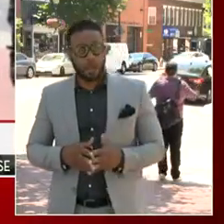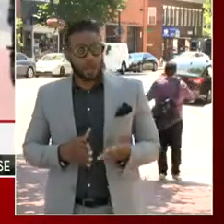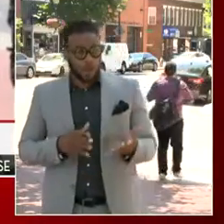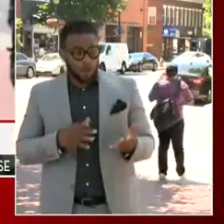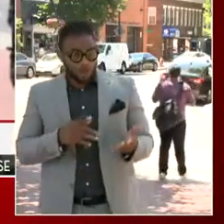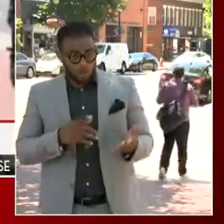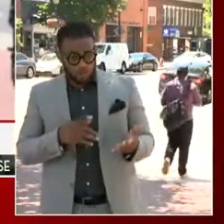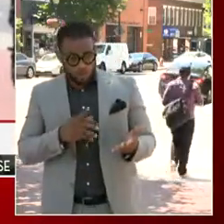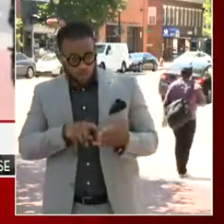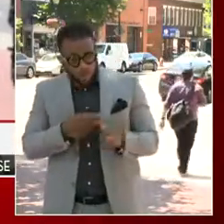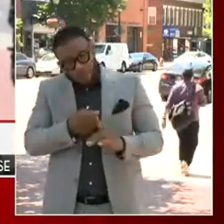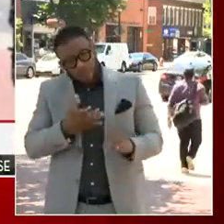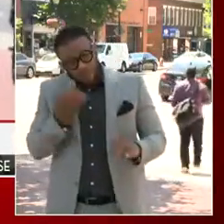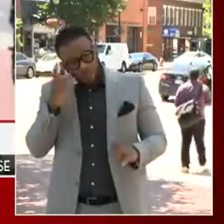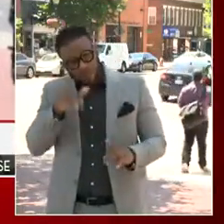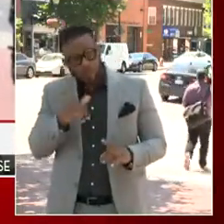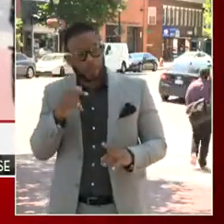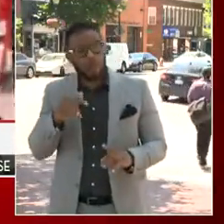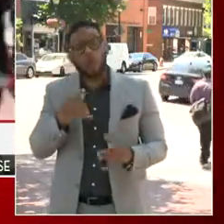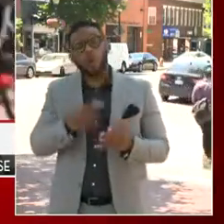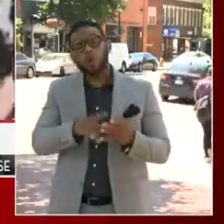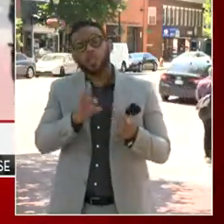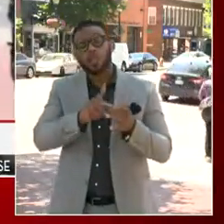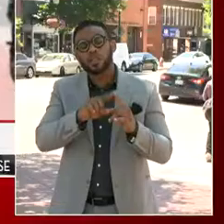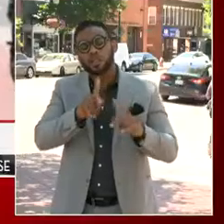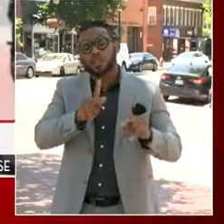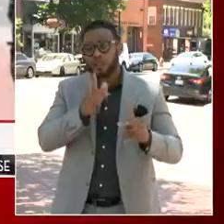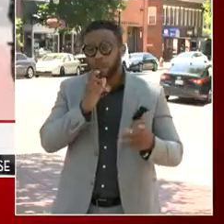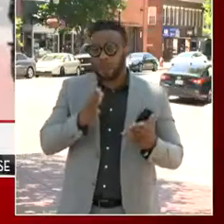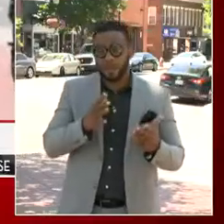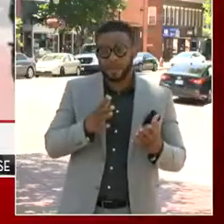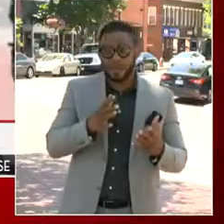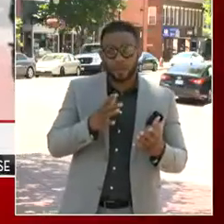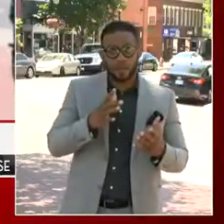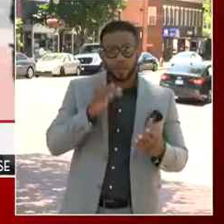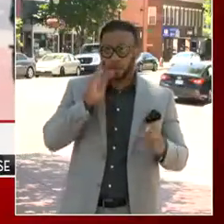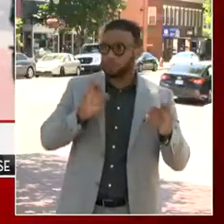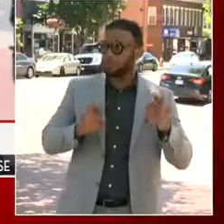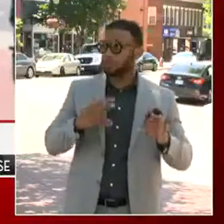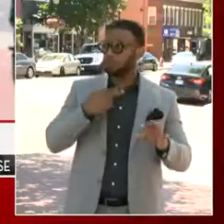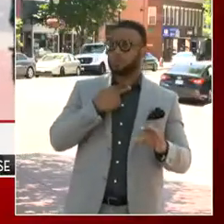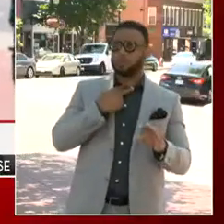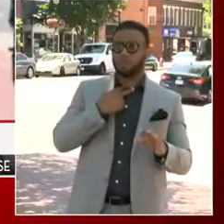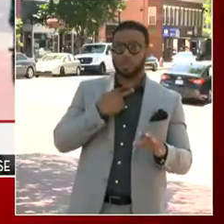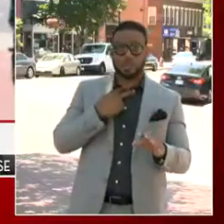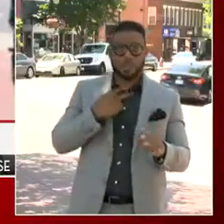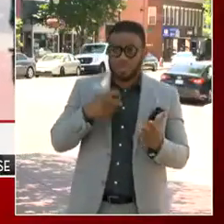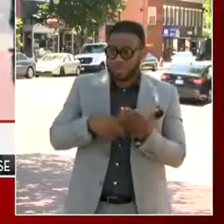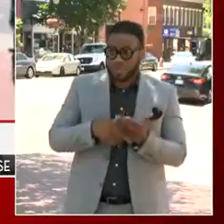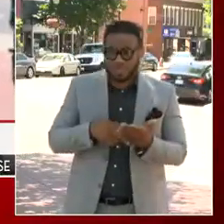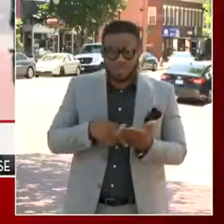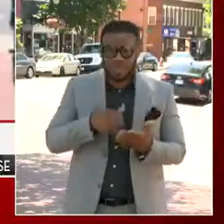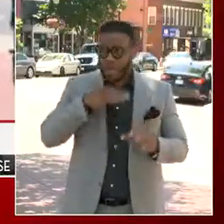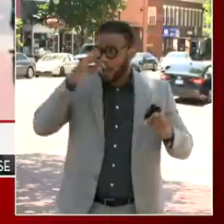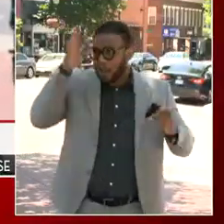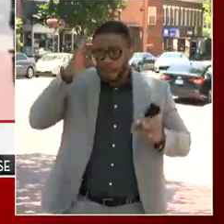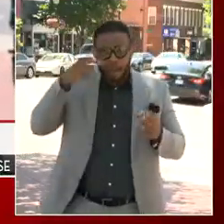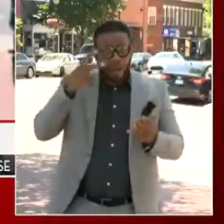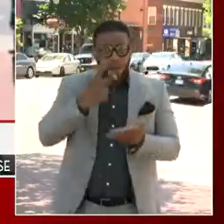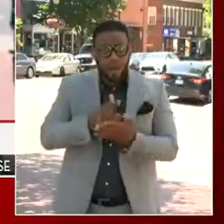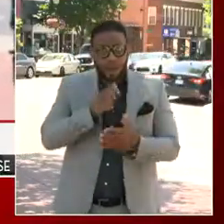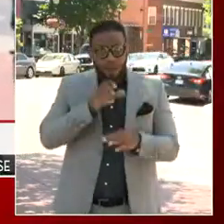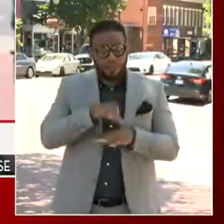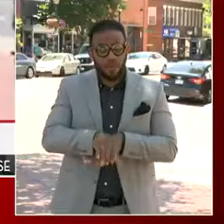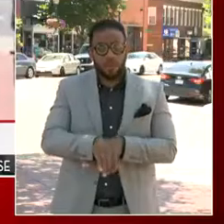mean, you would expect that, right? I get that. But what do you say to people who may be getting caught off guard, or people who may not have even been aware that parking wasn't